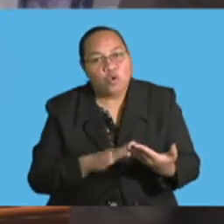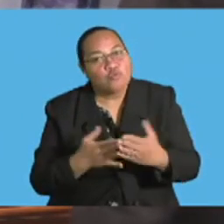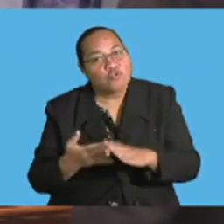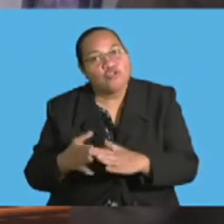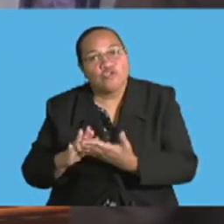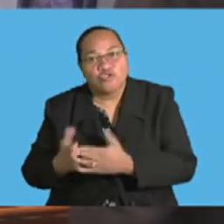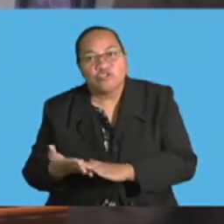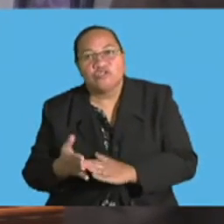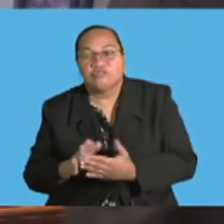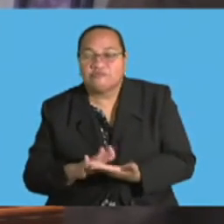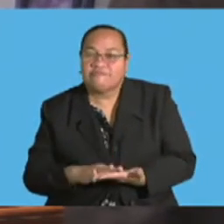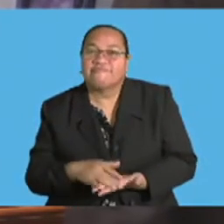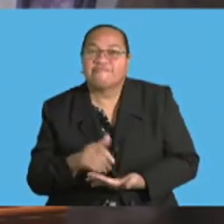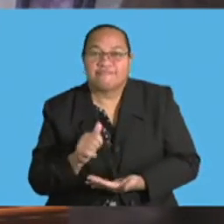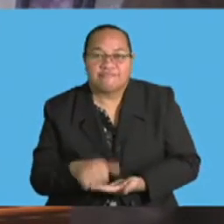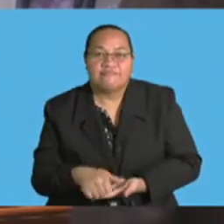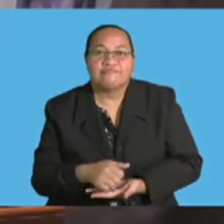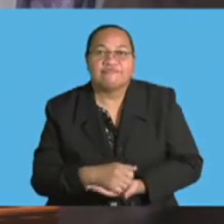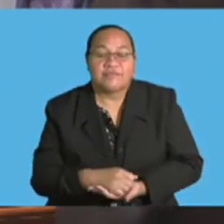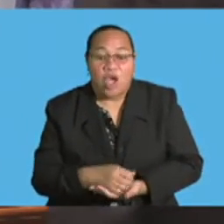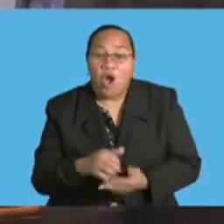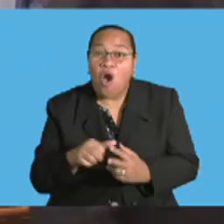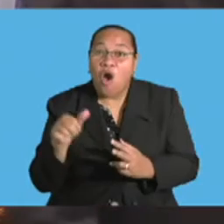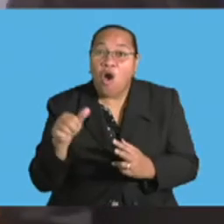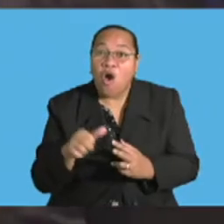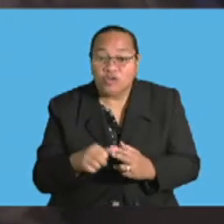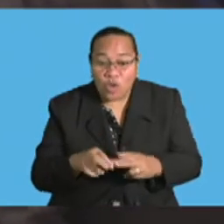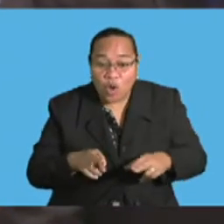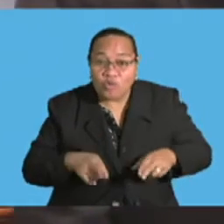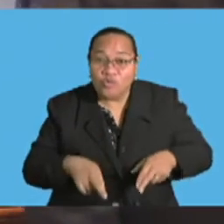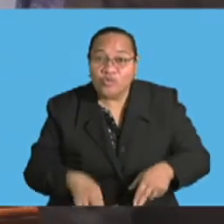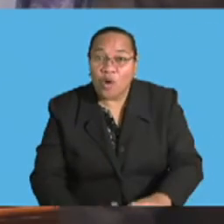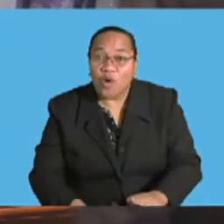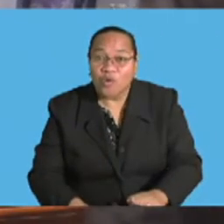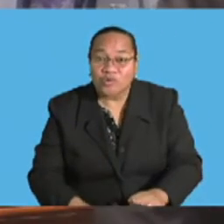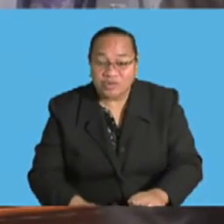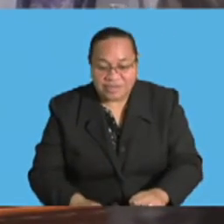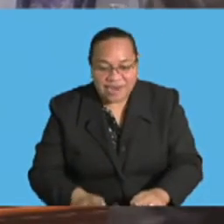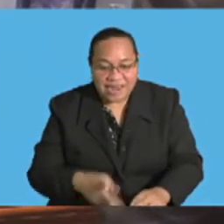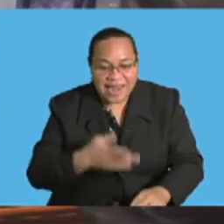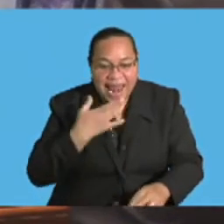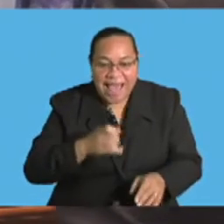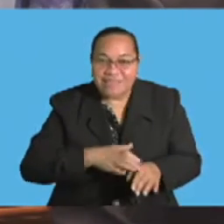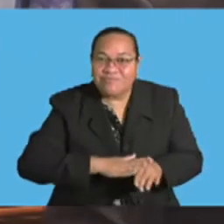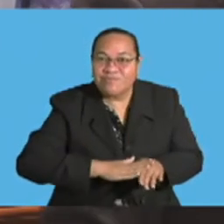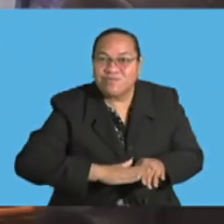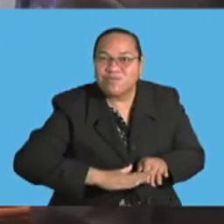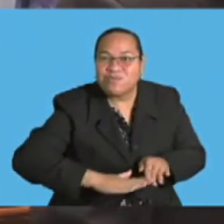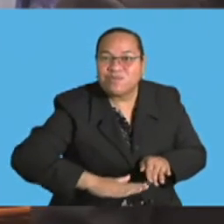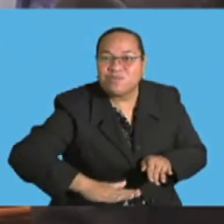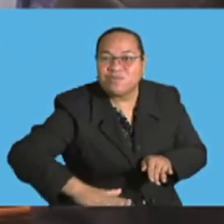gain from that as well. Same thing with the road conditions, tasseling of that road